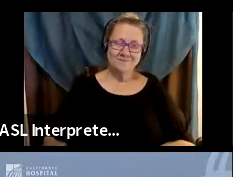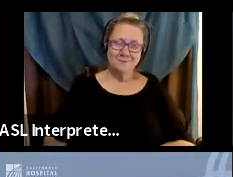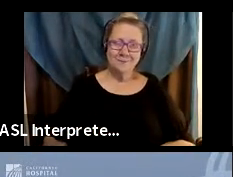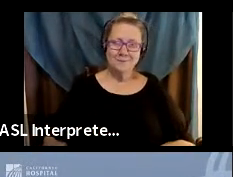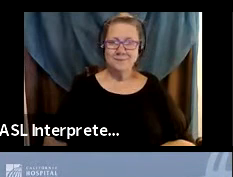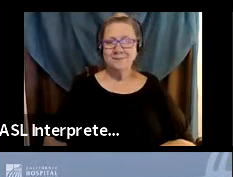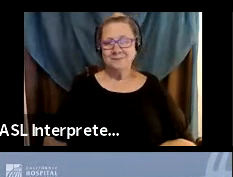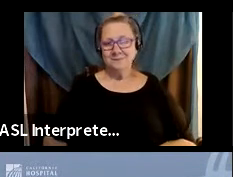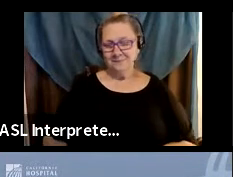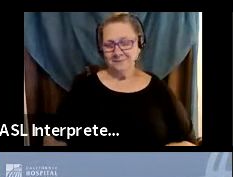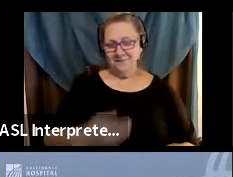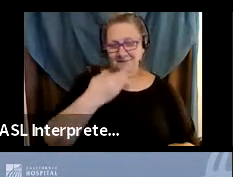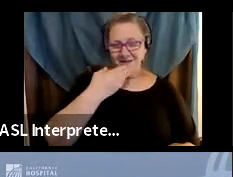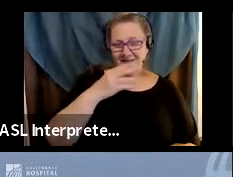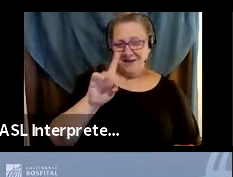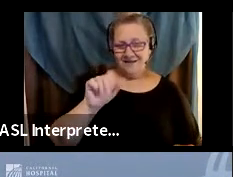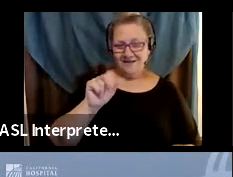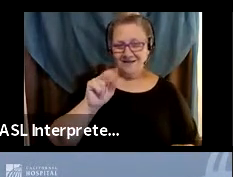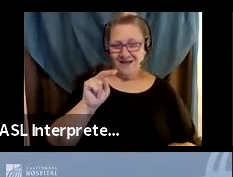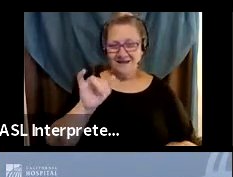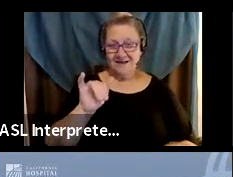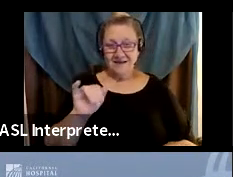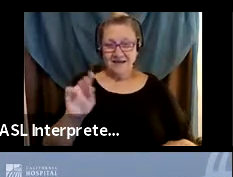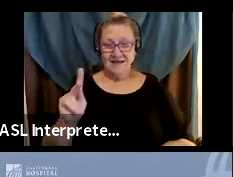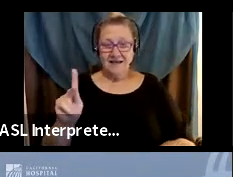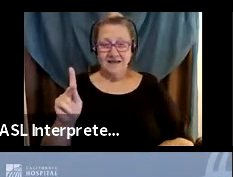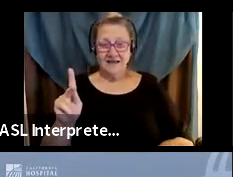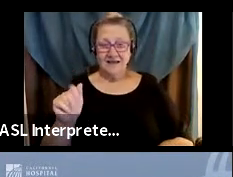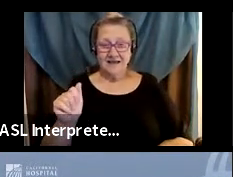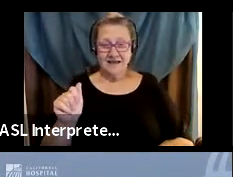Okay, thank you, Denny. Let's go on to Karen. Karen, don't